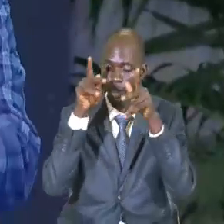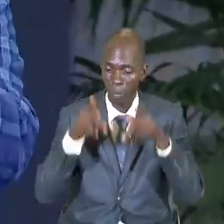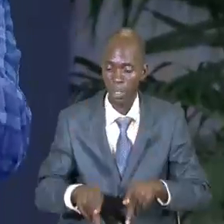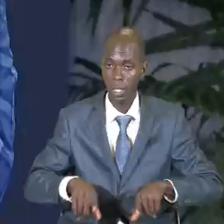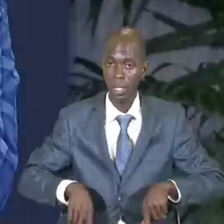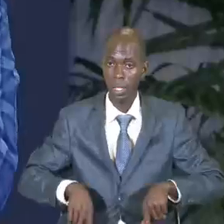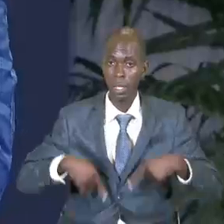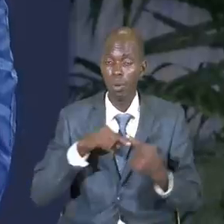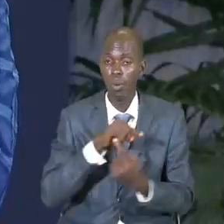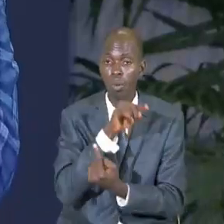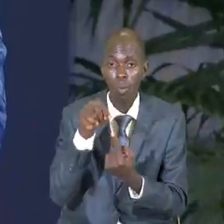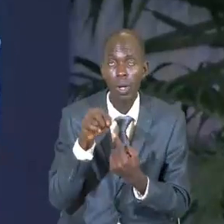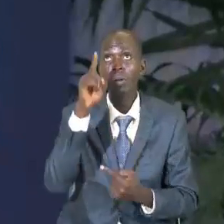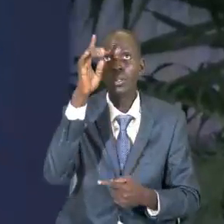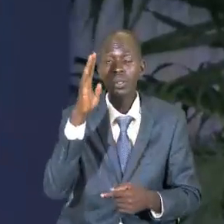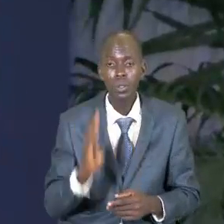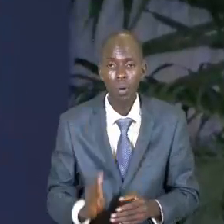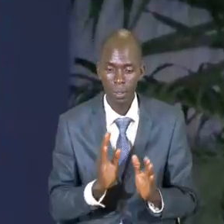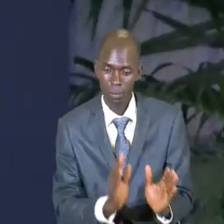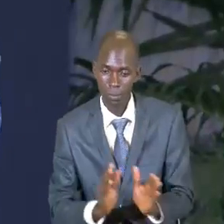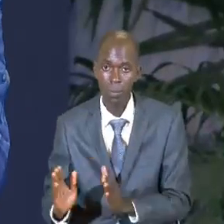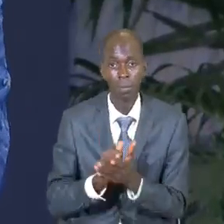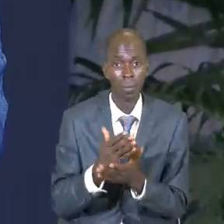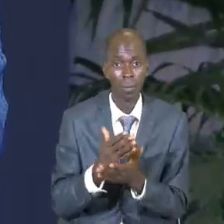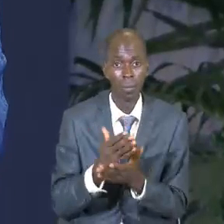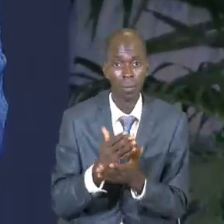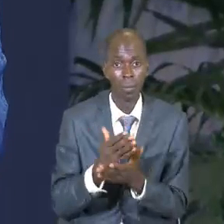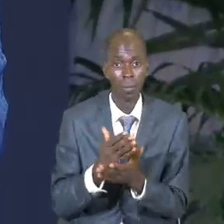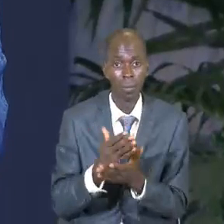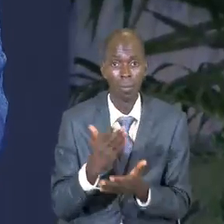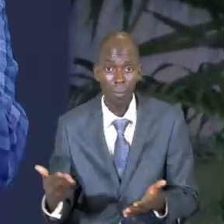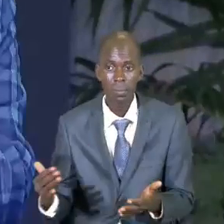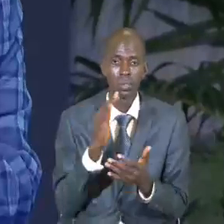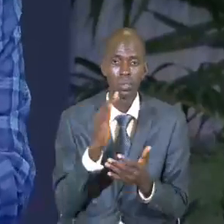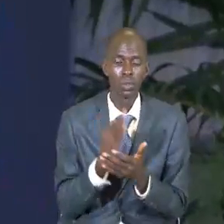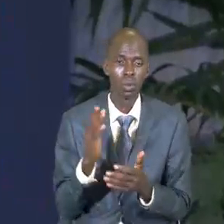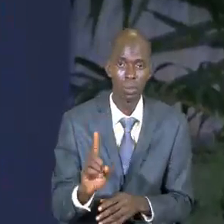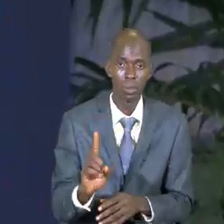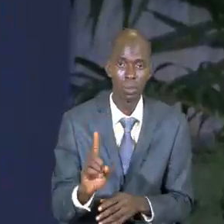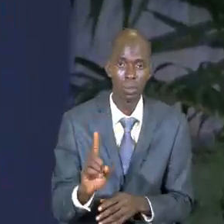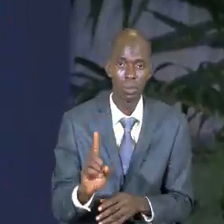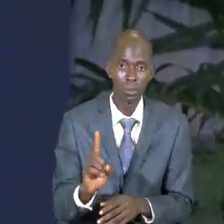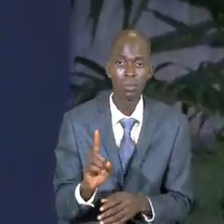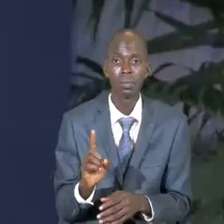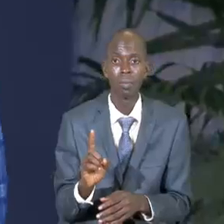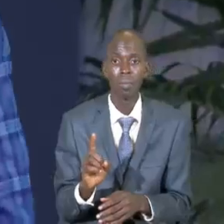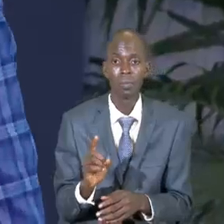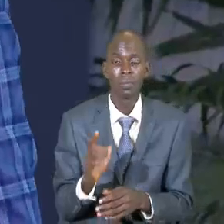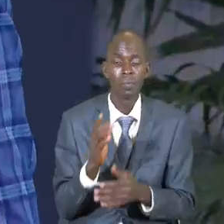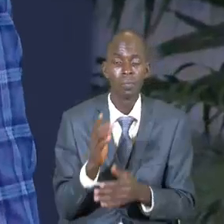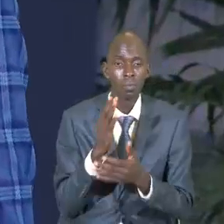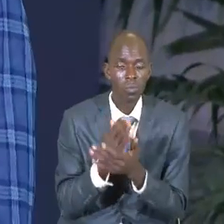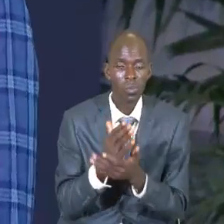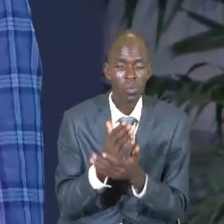God arranged that something, somebody, someone, something good